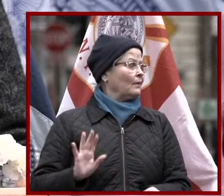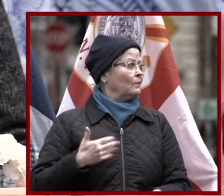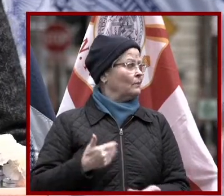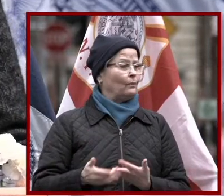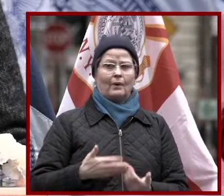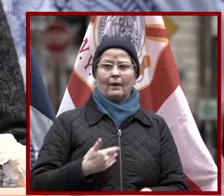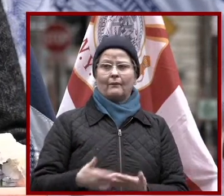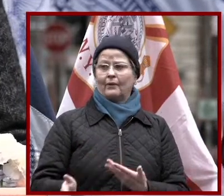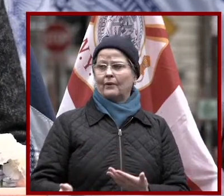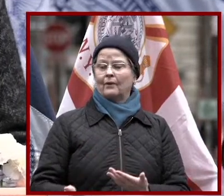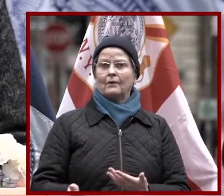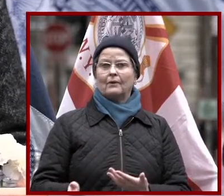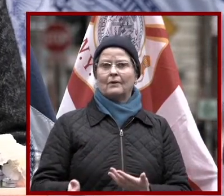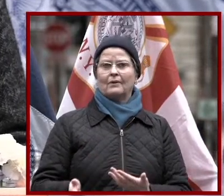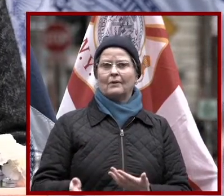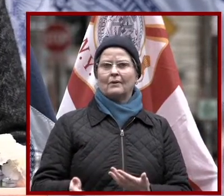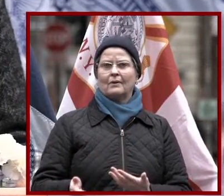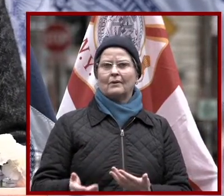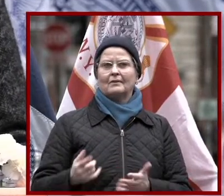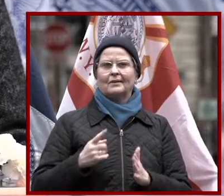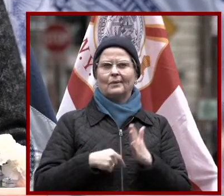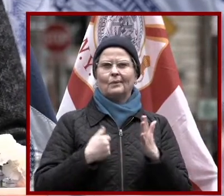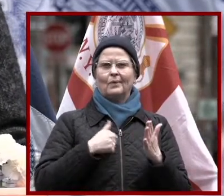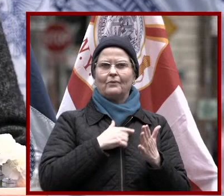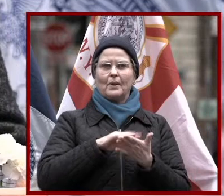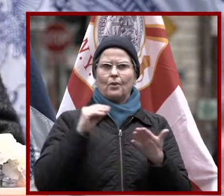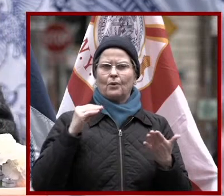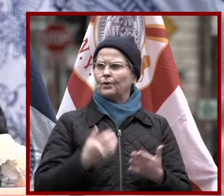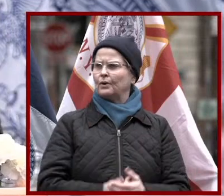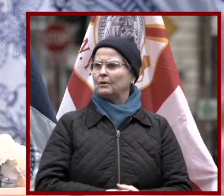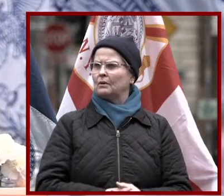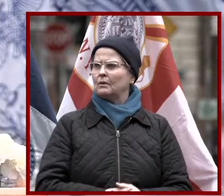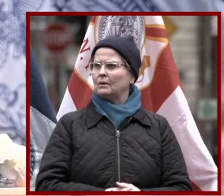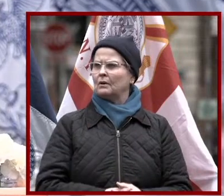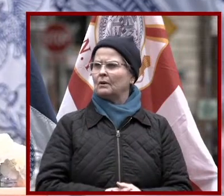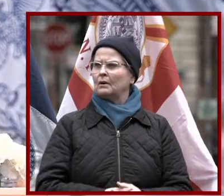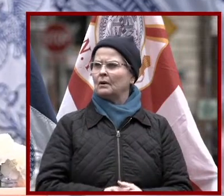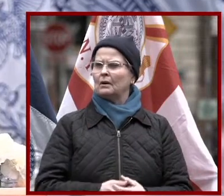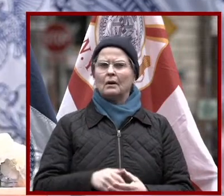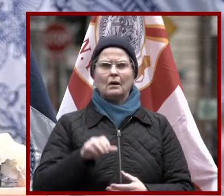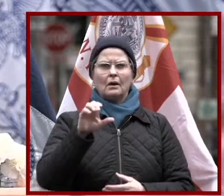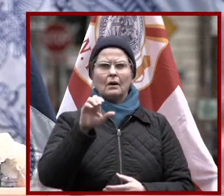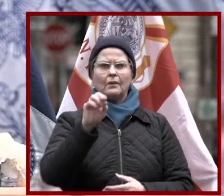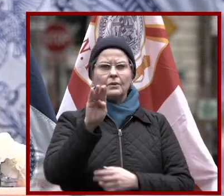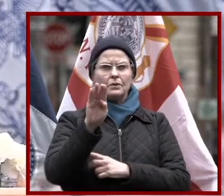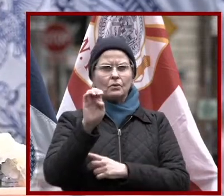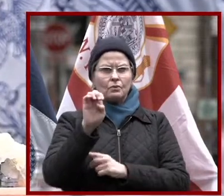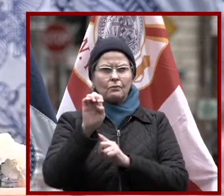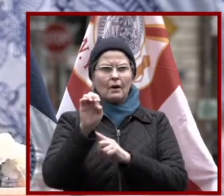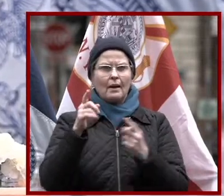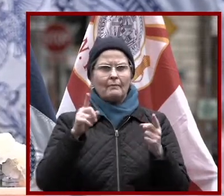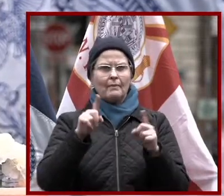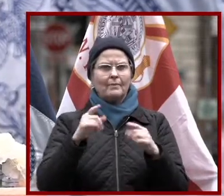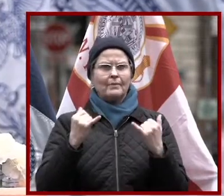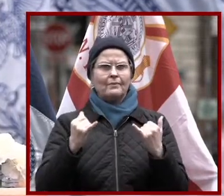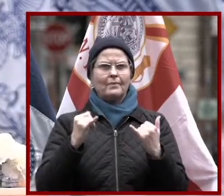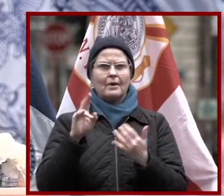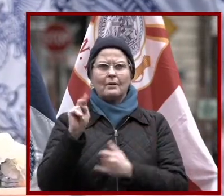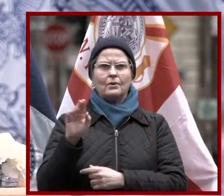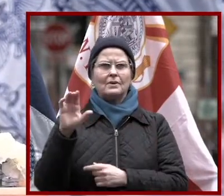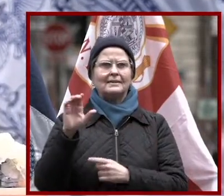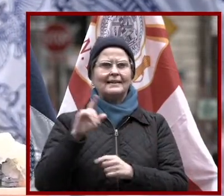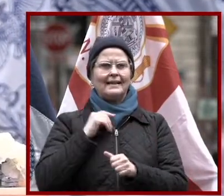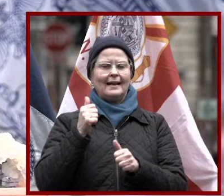What have we learned? There's a crime happening in New York City every